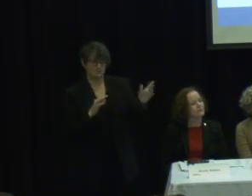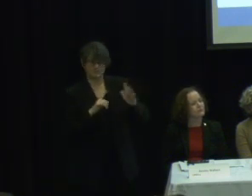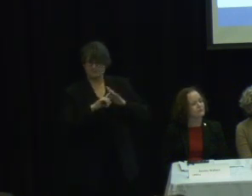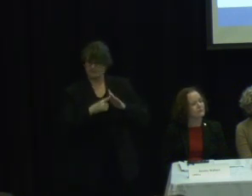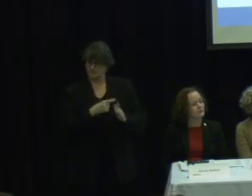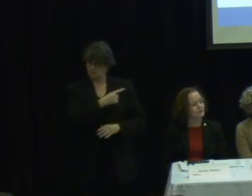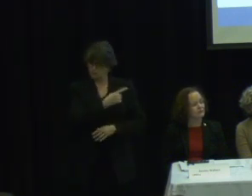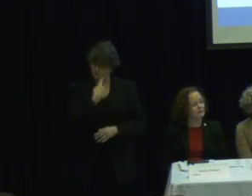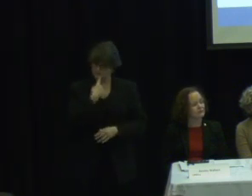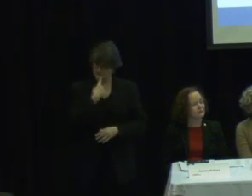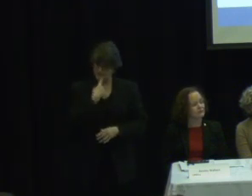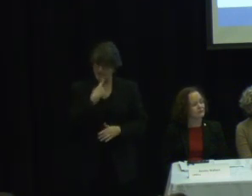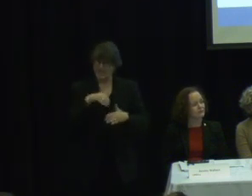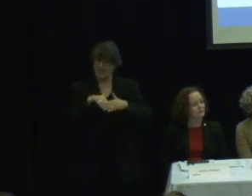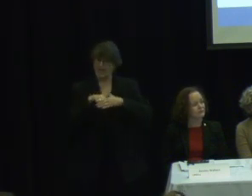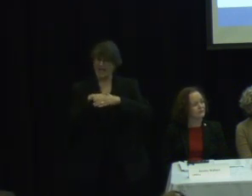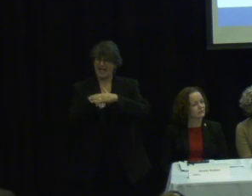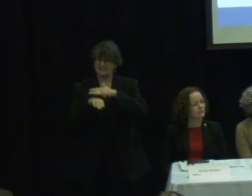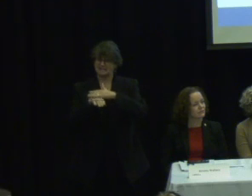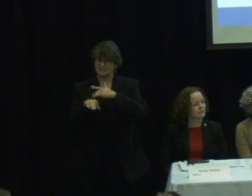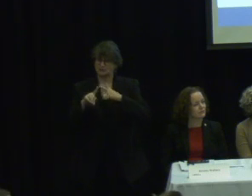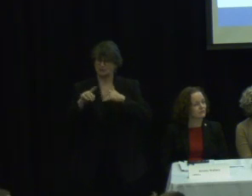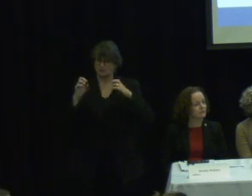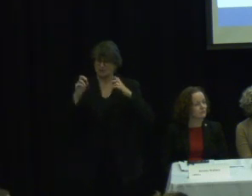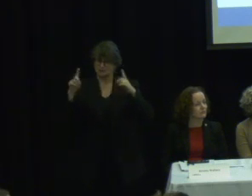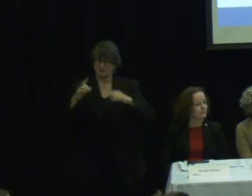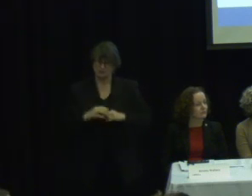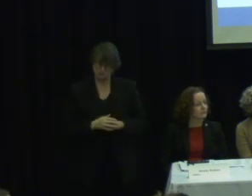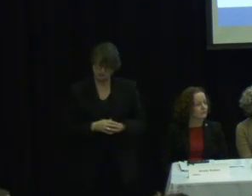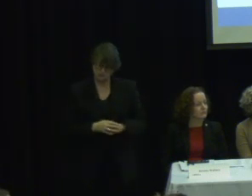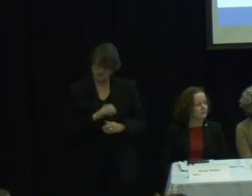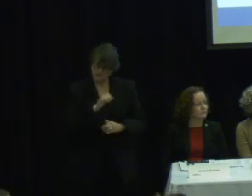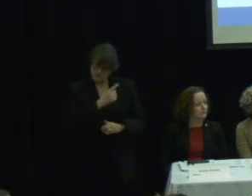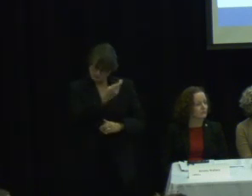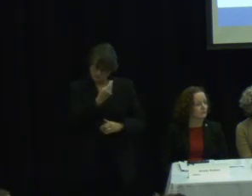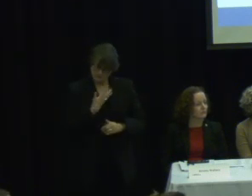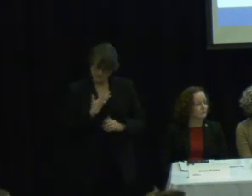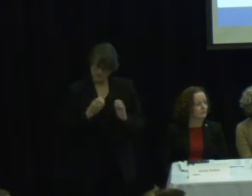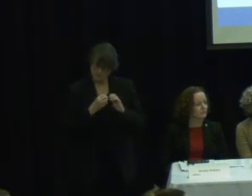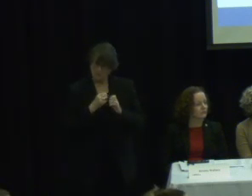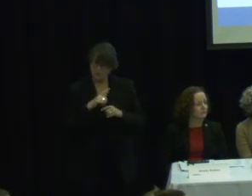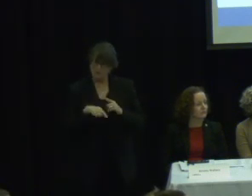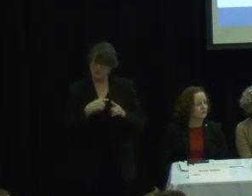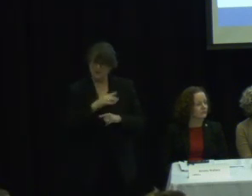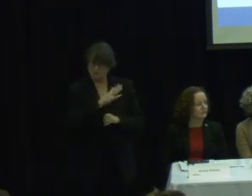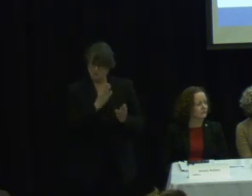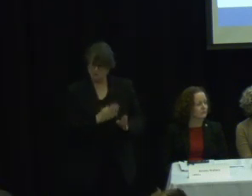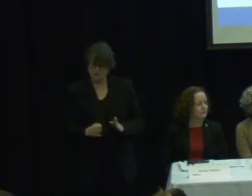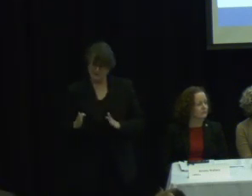access to education. I was wondering if you could tell us a little bit more about your plans for the Access to